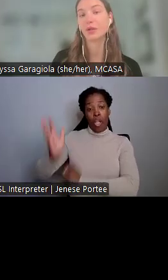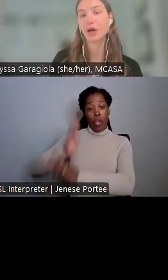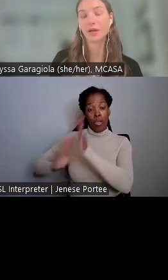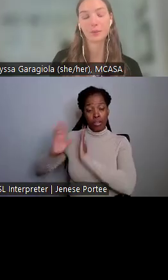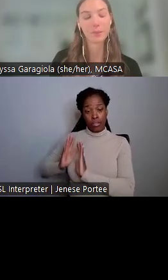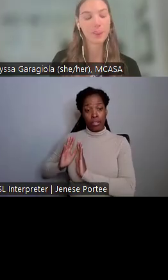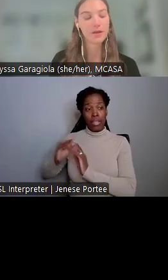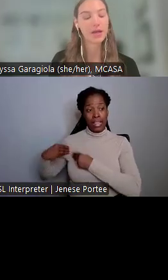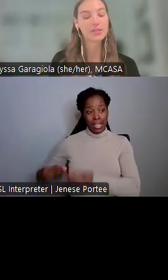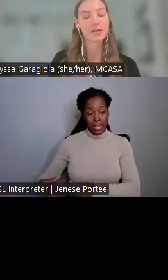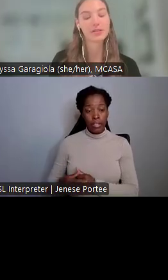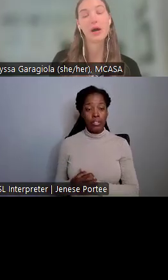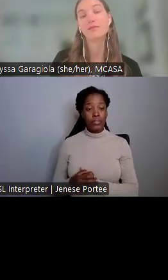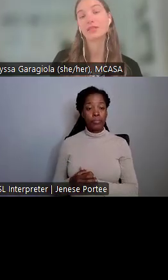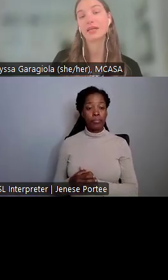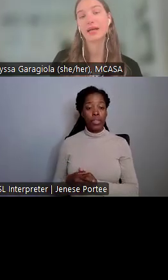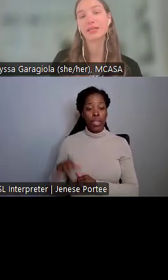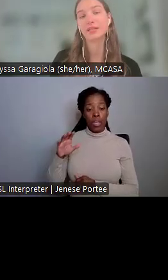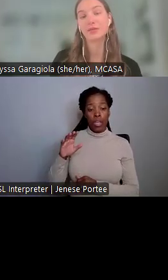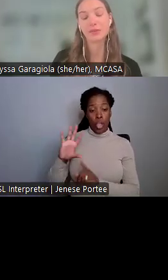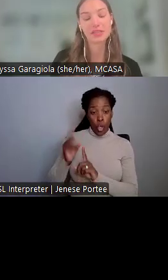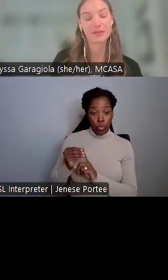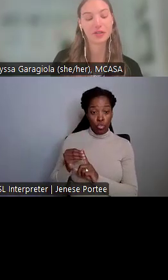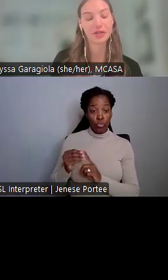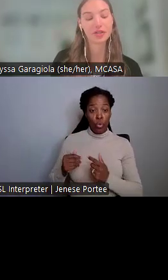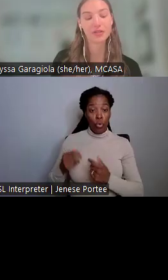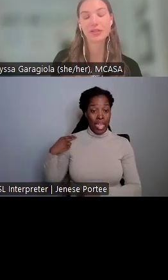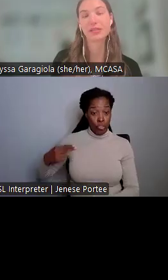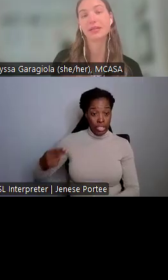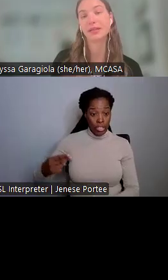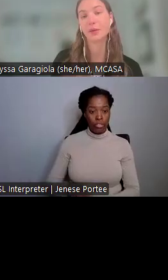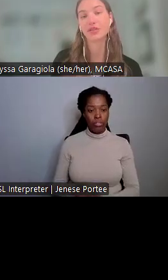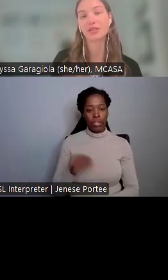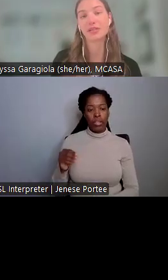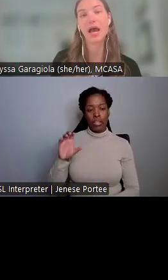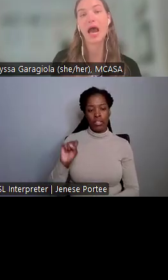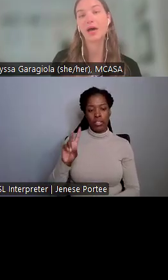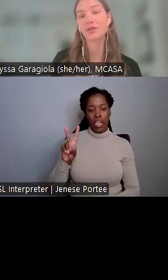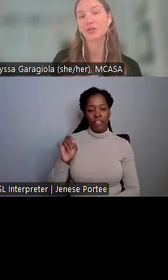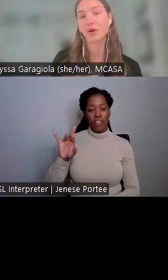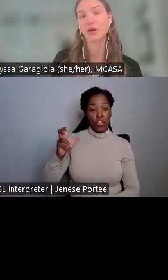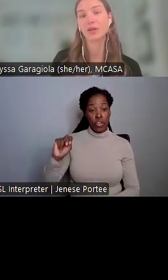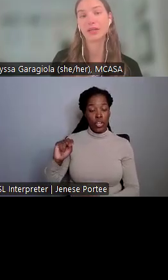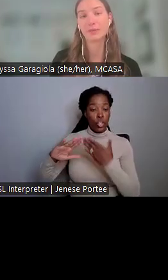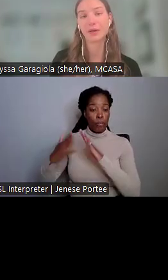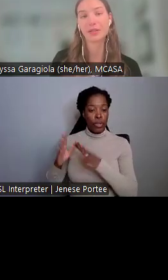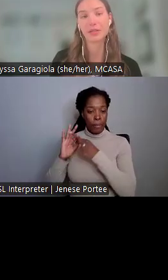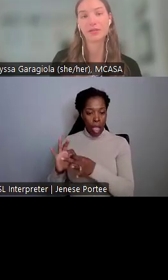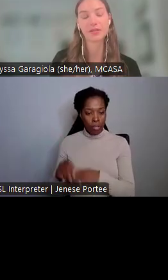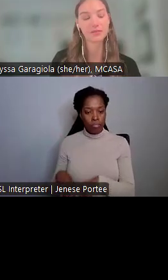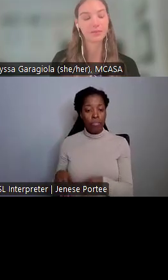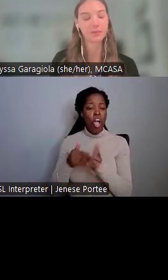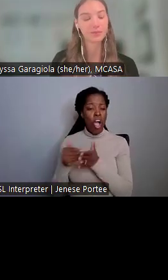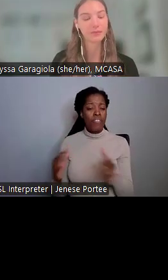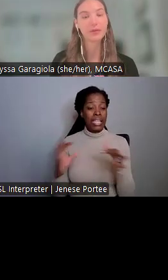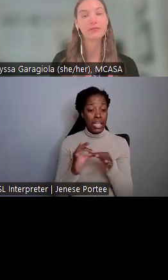community belonging. It's also often connected to specific traditions, languages, and historical